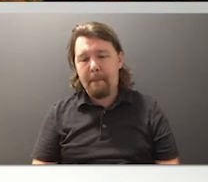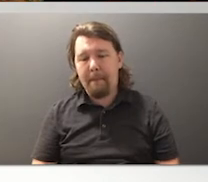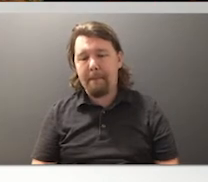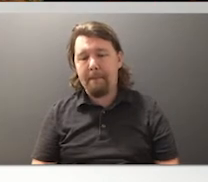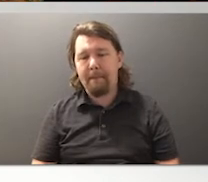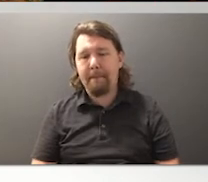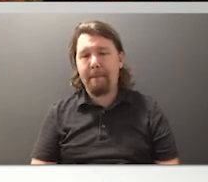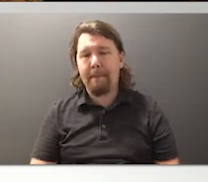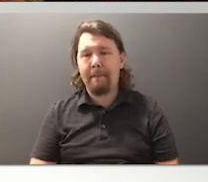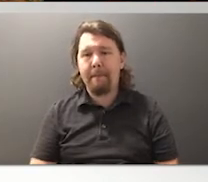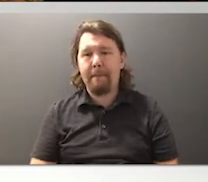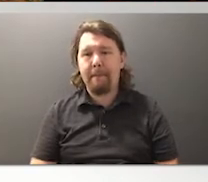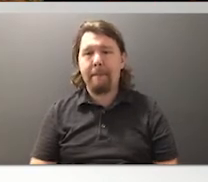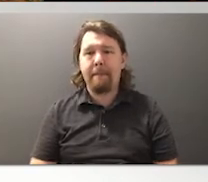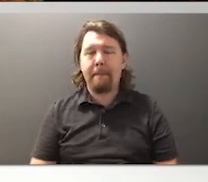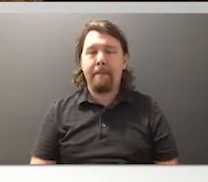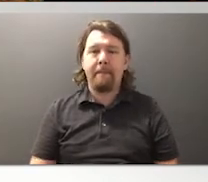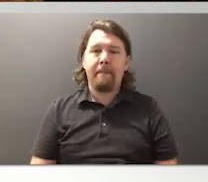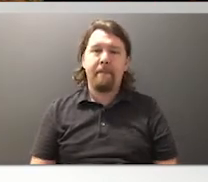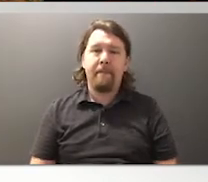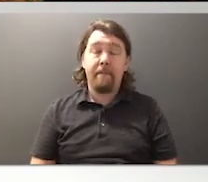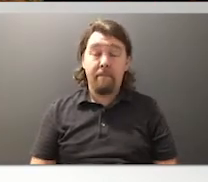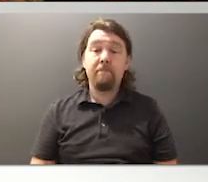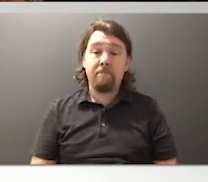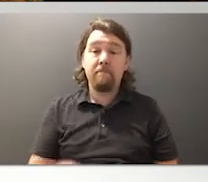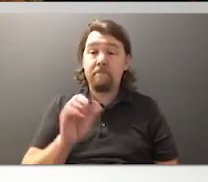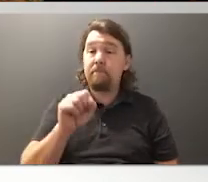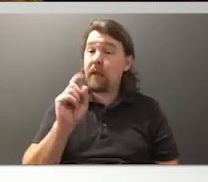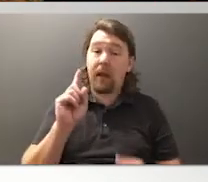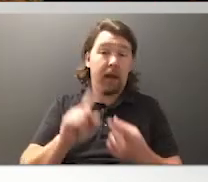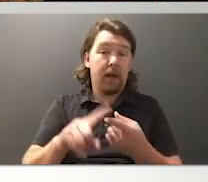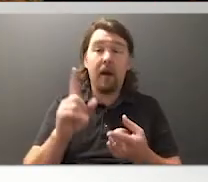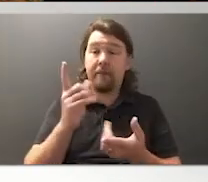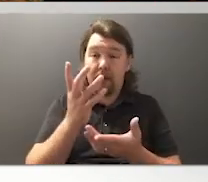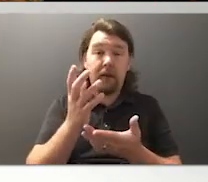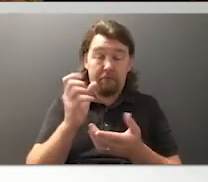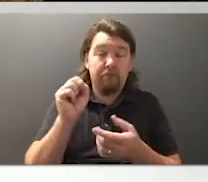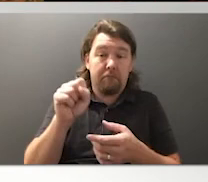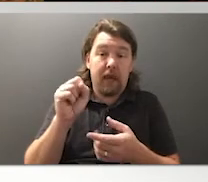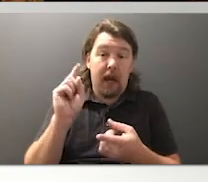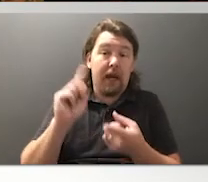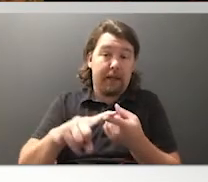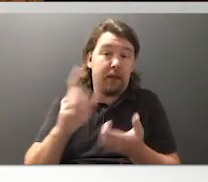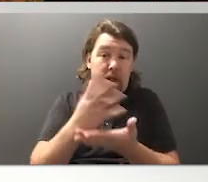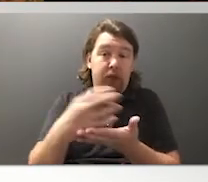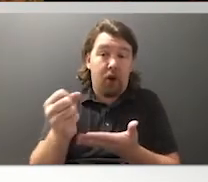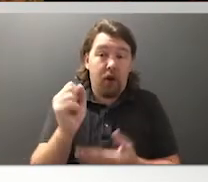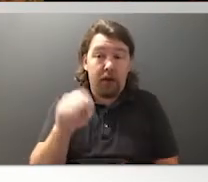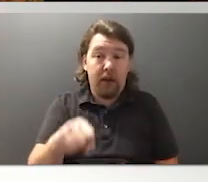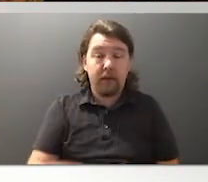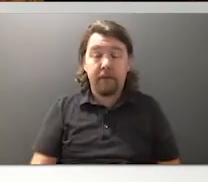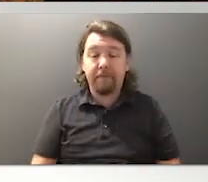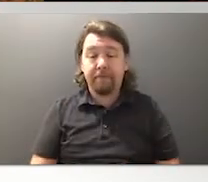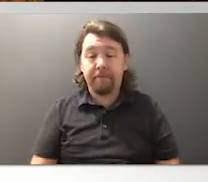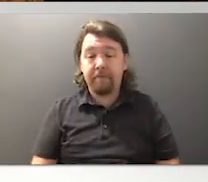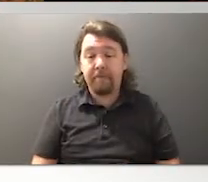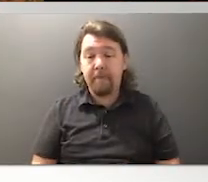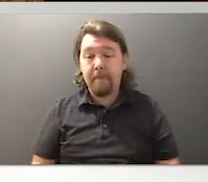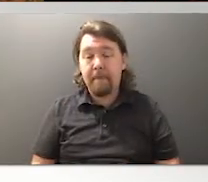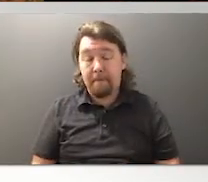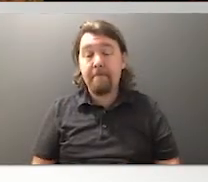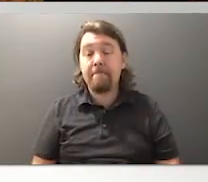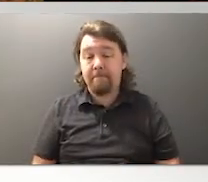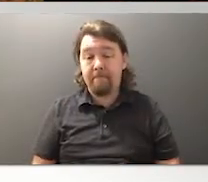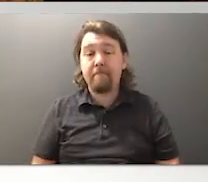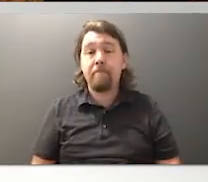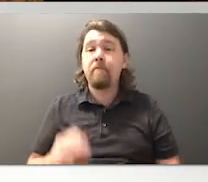already saved in his savings account. Yep, until they're all gone. Until they're all gone, and that can be used for therapies? Yep. Therapies? Wow. Yep.